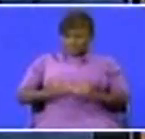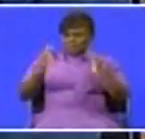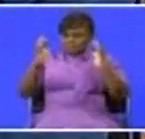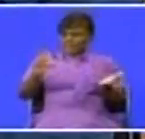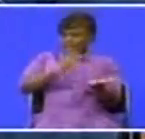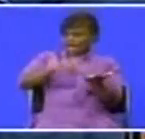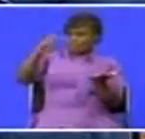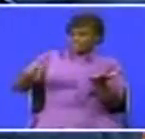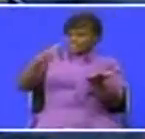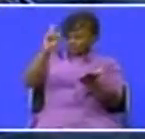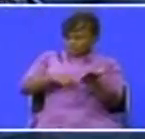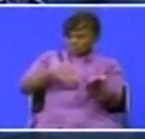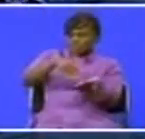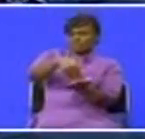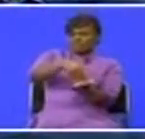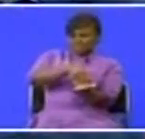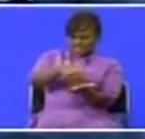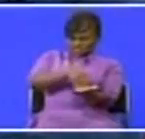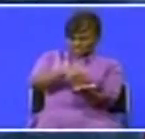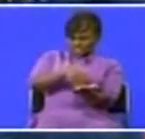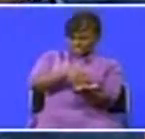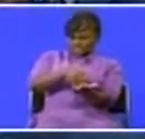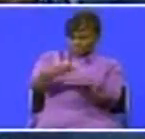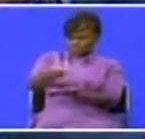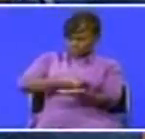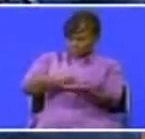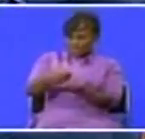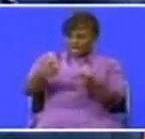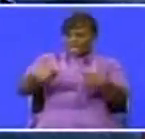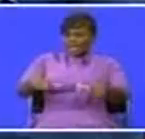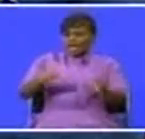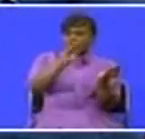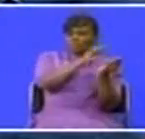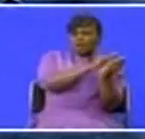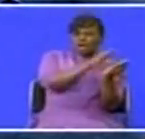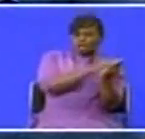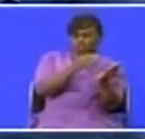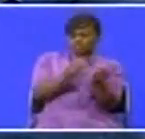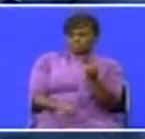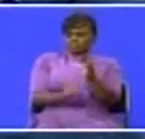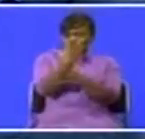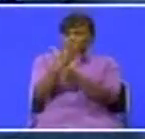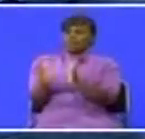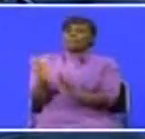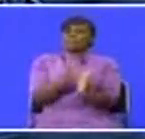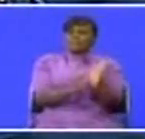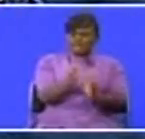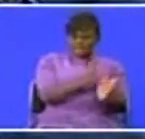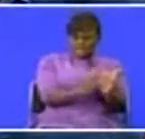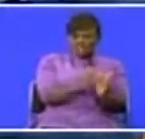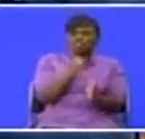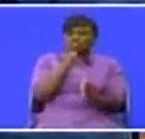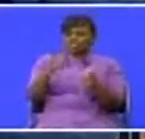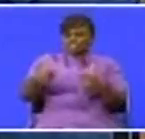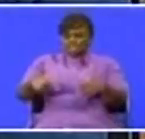advantage is the flexibility of receivership. It actually allows a bank to develop a strategy that might not be permissible